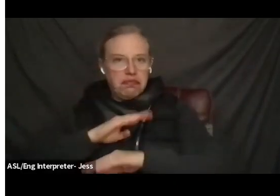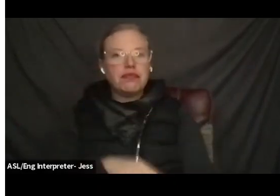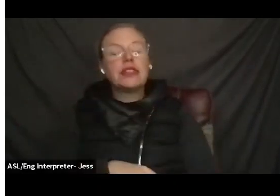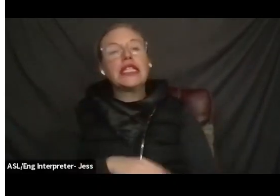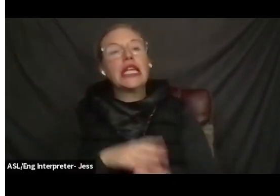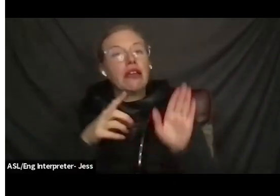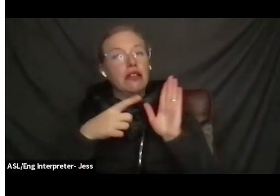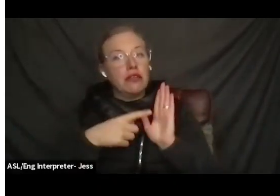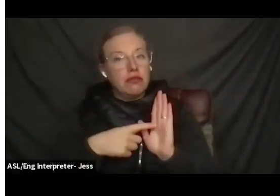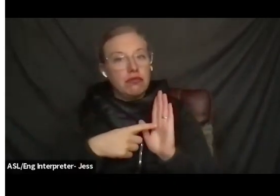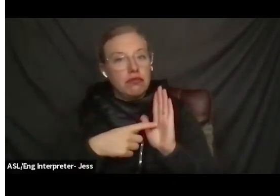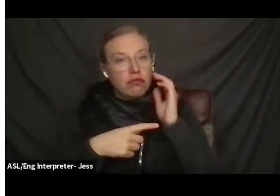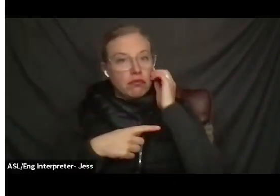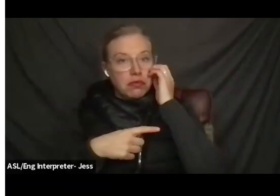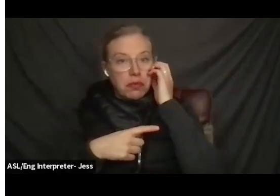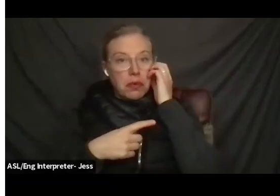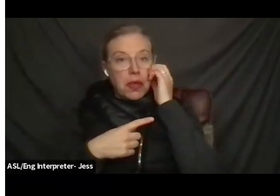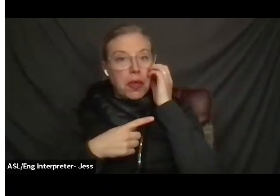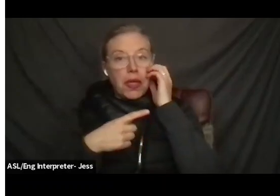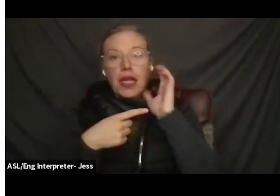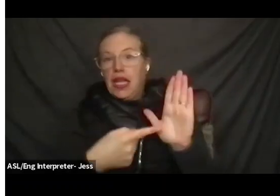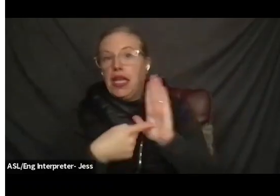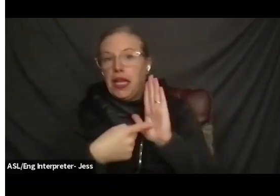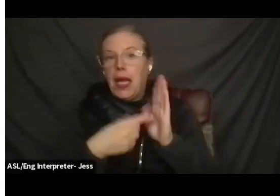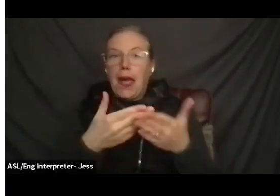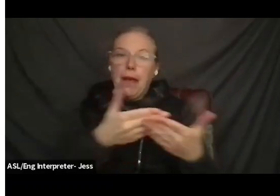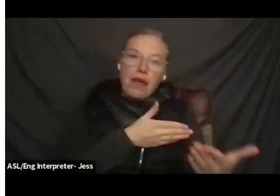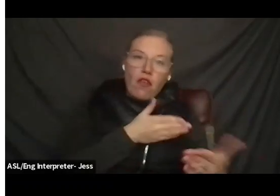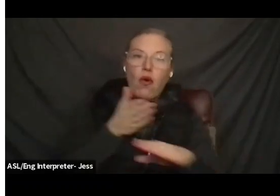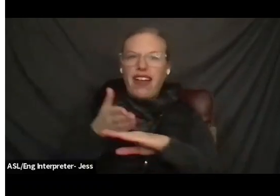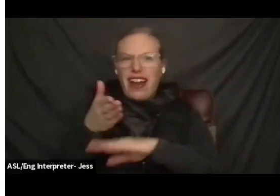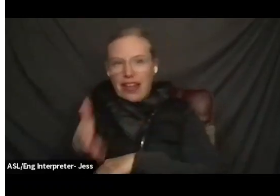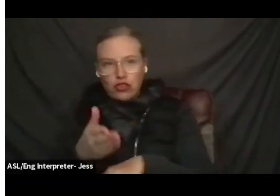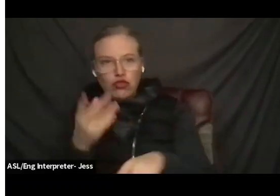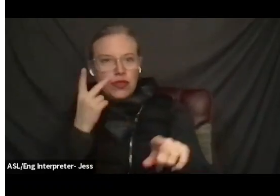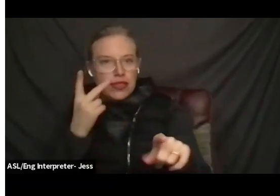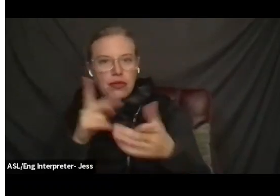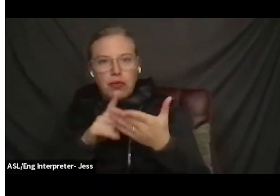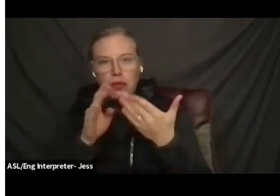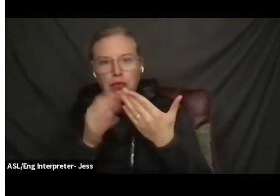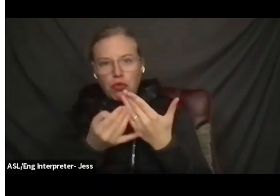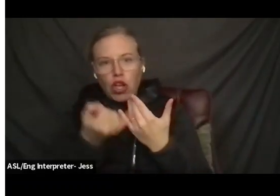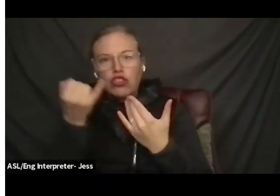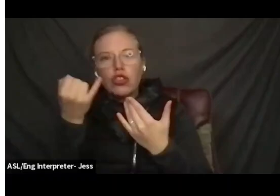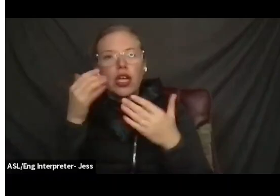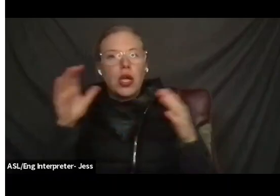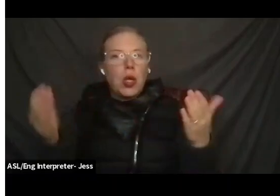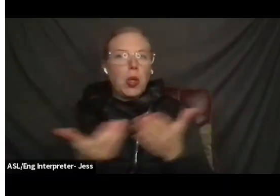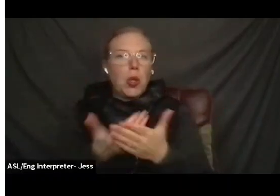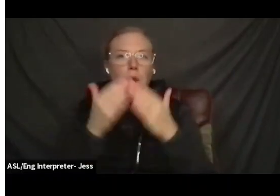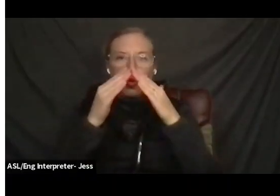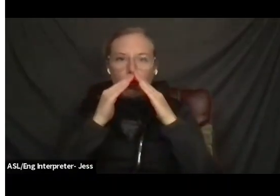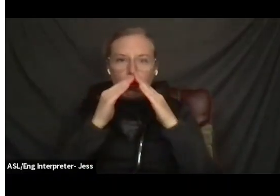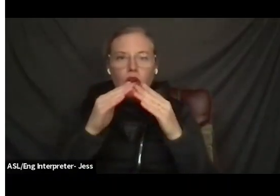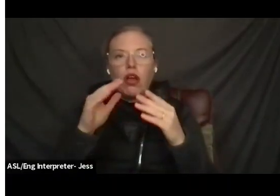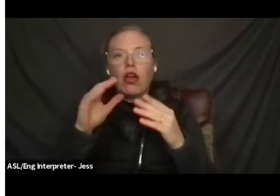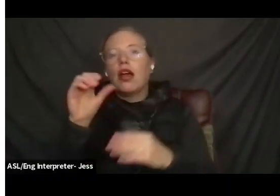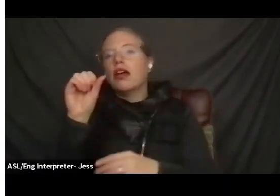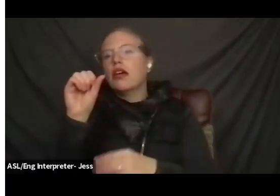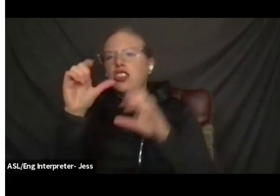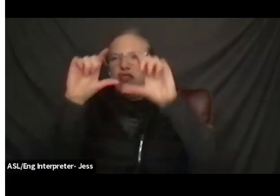And then here we have a before and after. So with this project, we did a new roof, soffit,